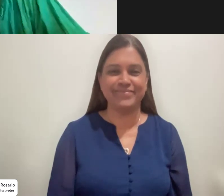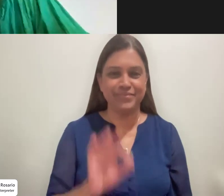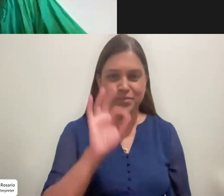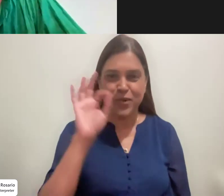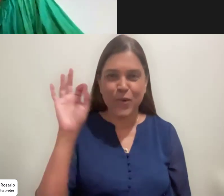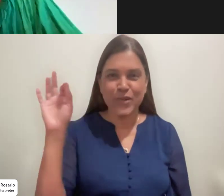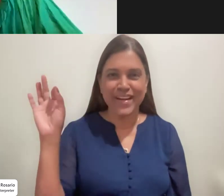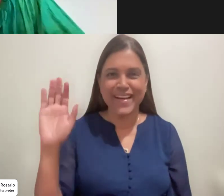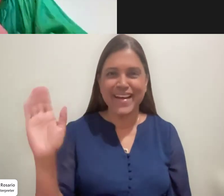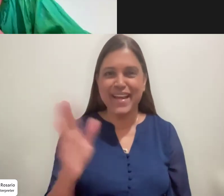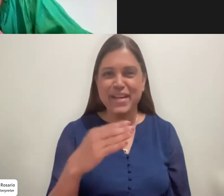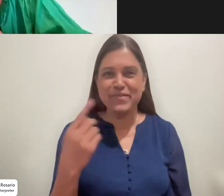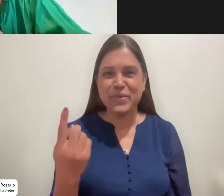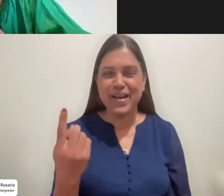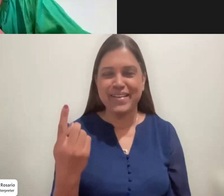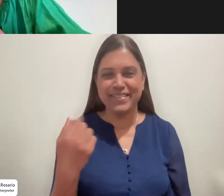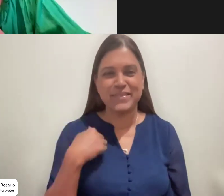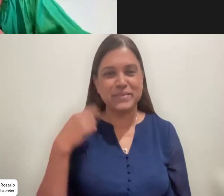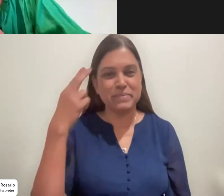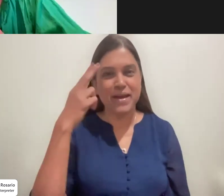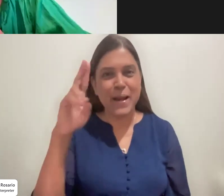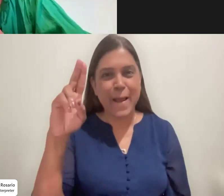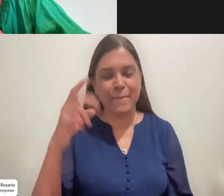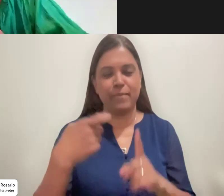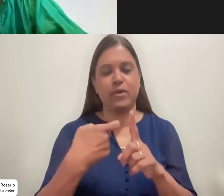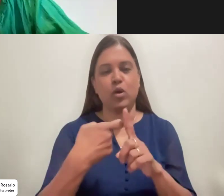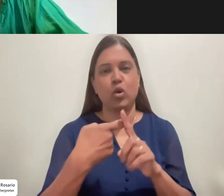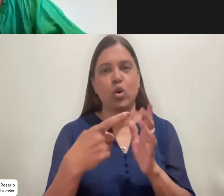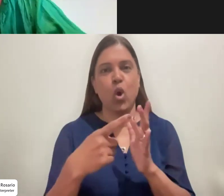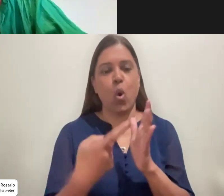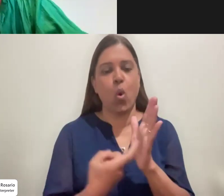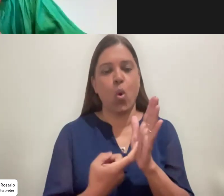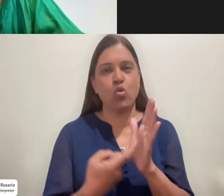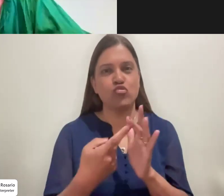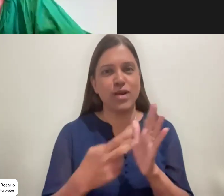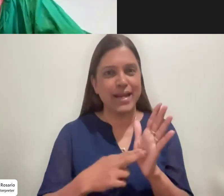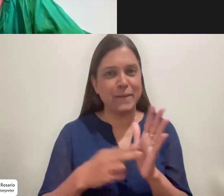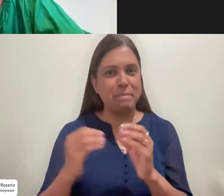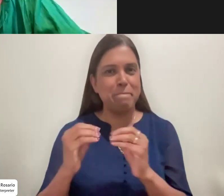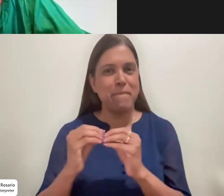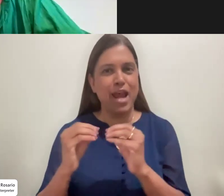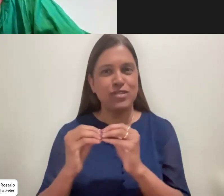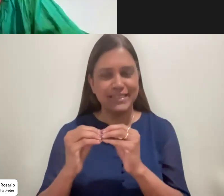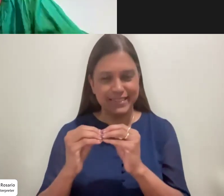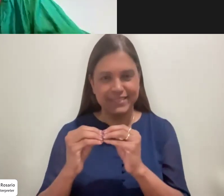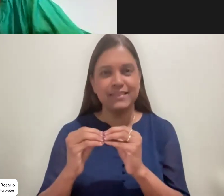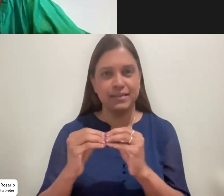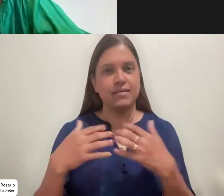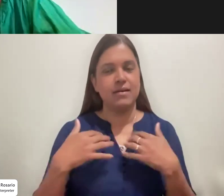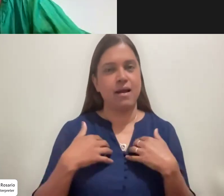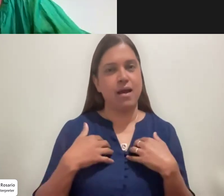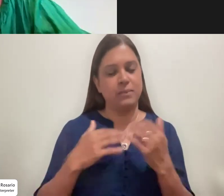Morena, everybody. My name is Corinne Barrett. I am the Master